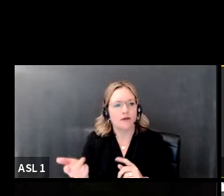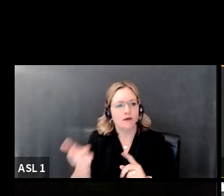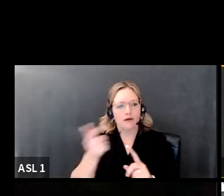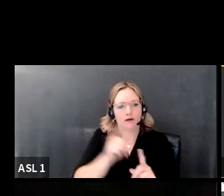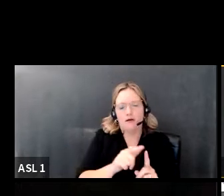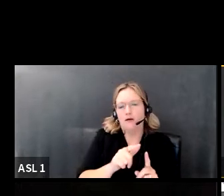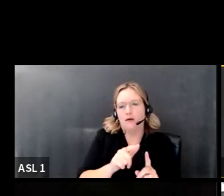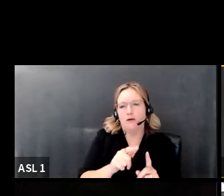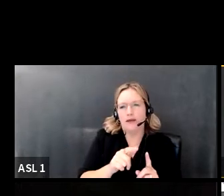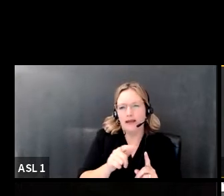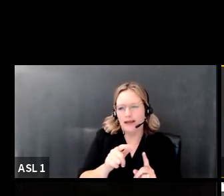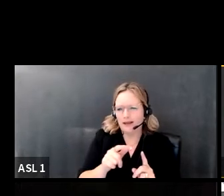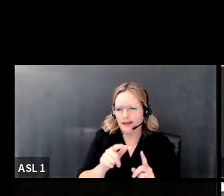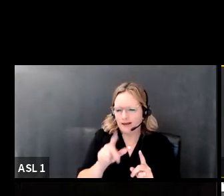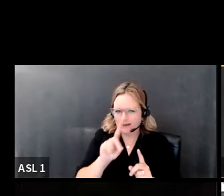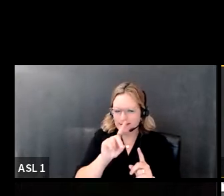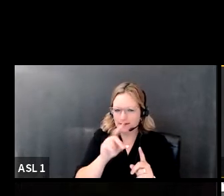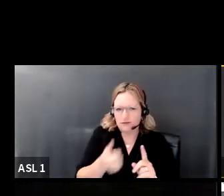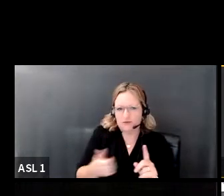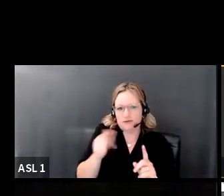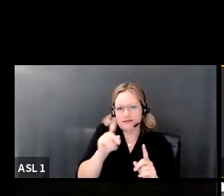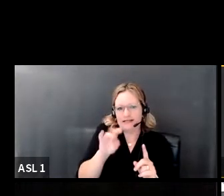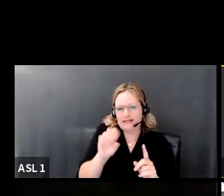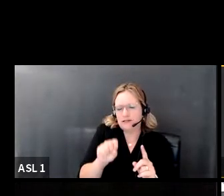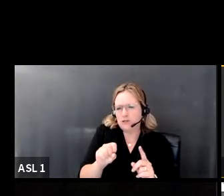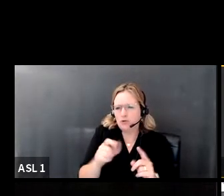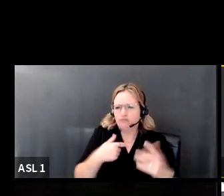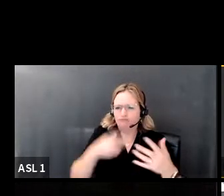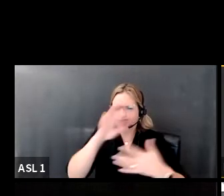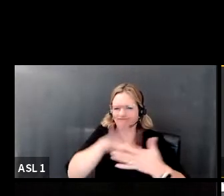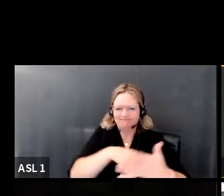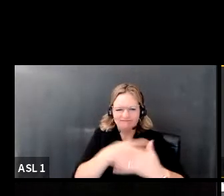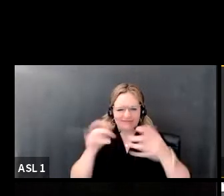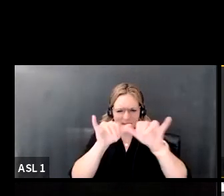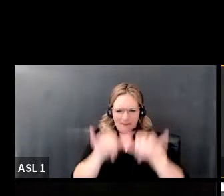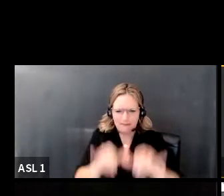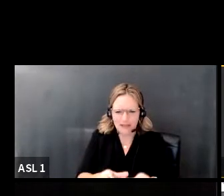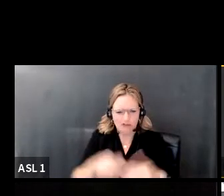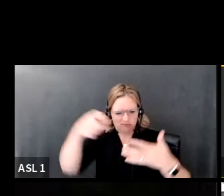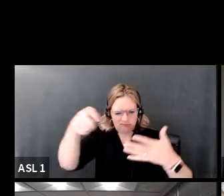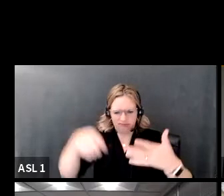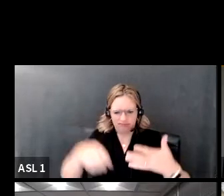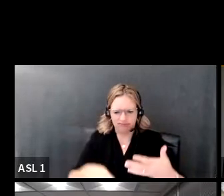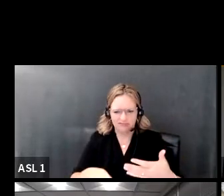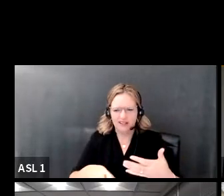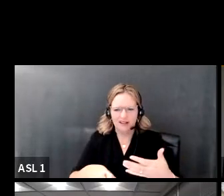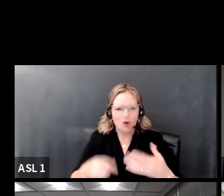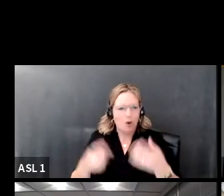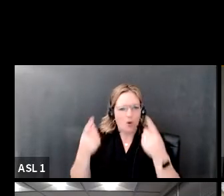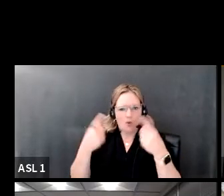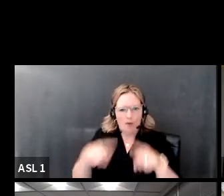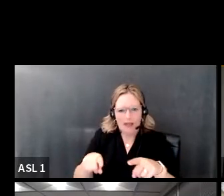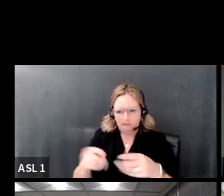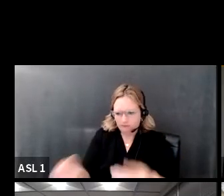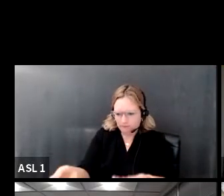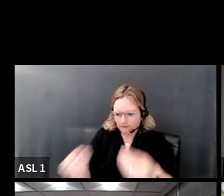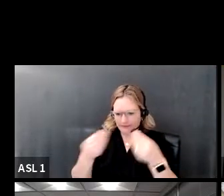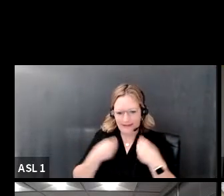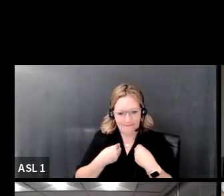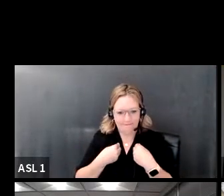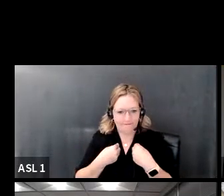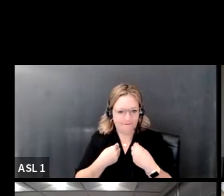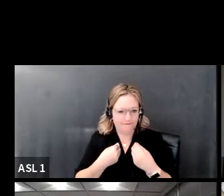to the board on a matrix and um how you're going to measure it and outcomes and all of that